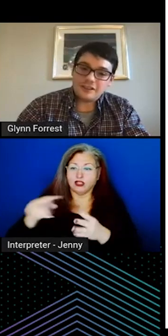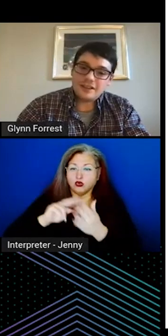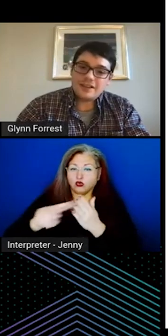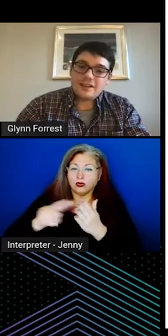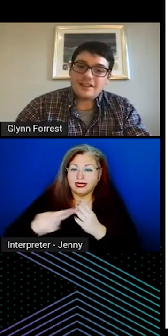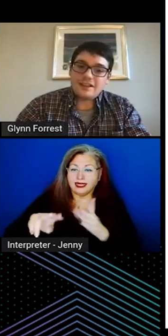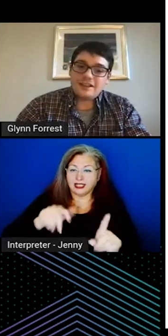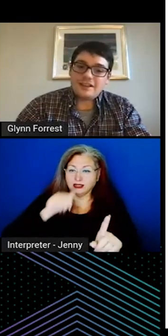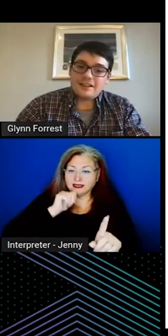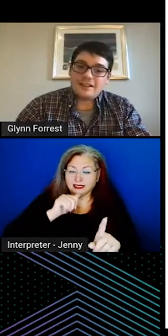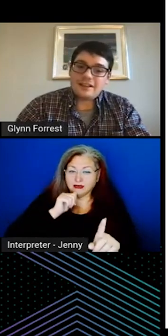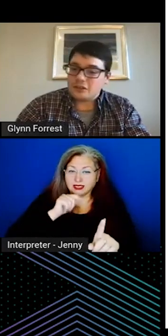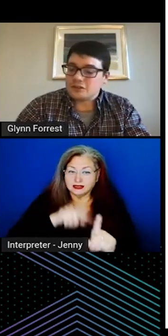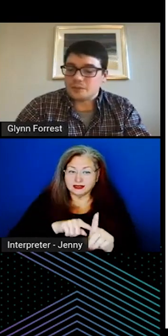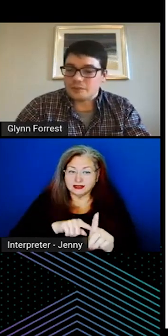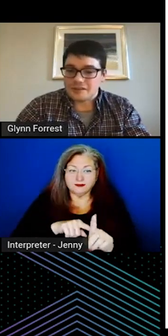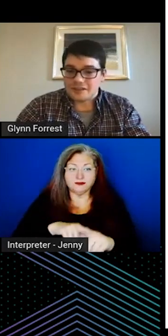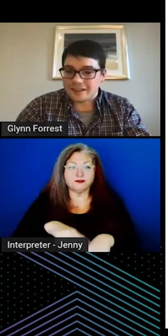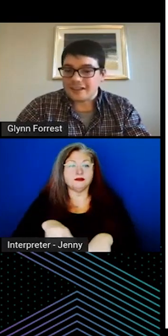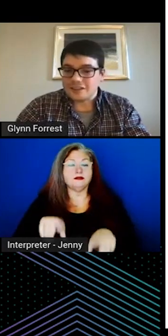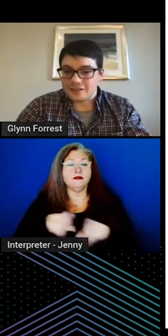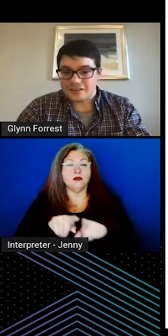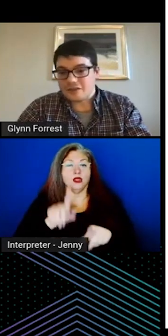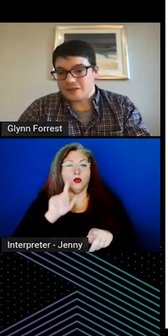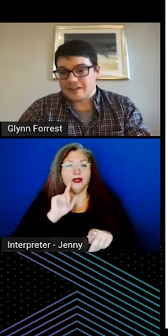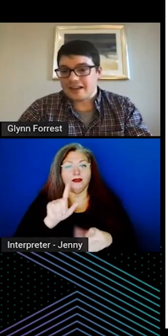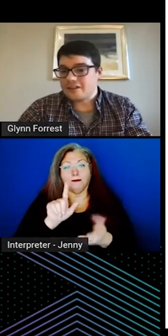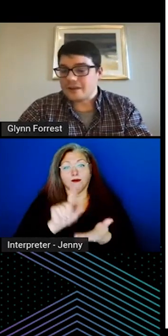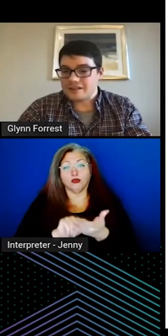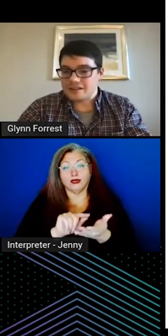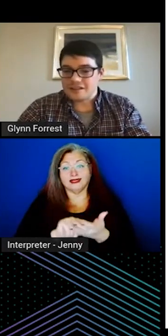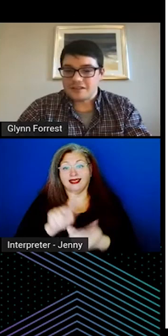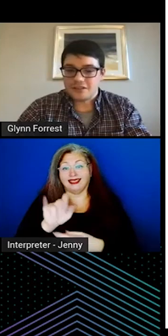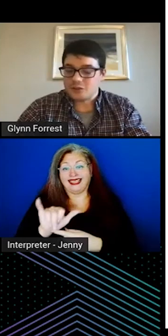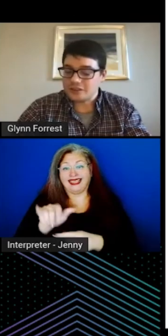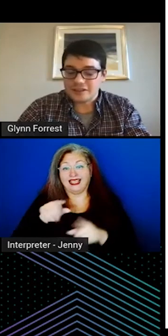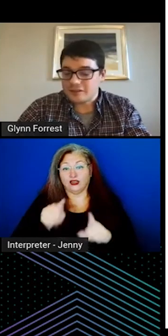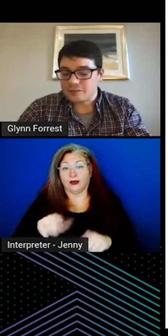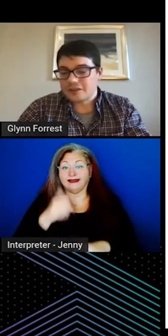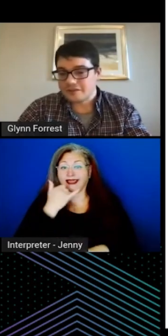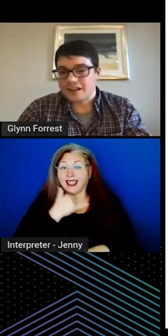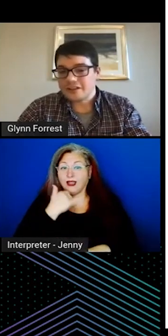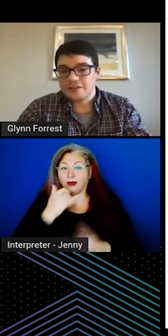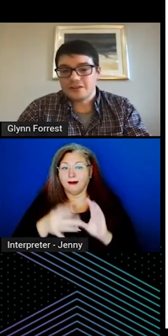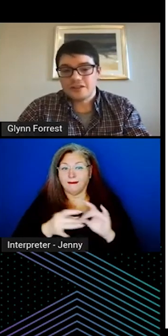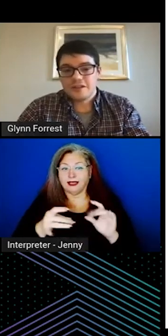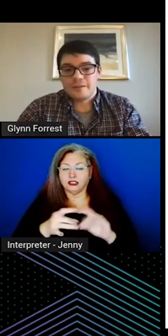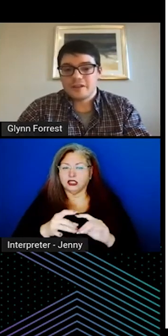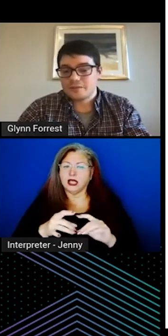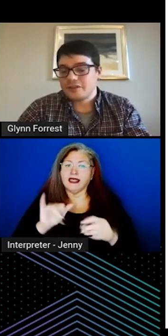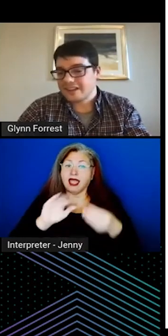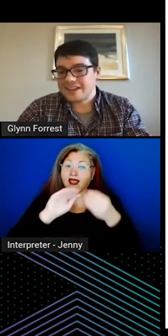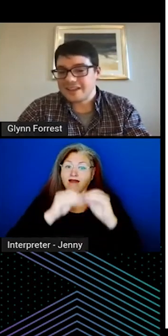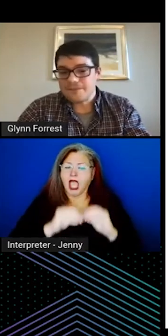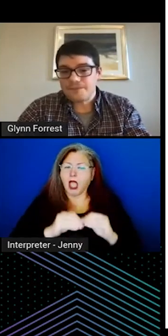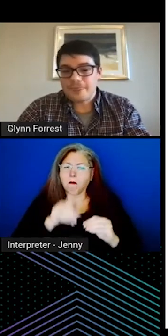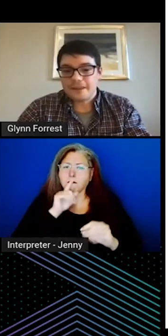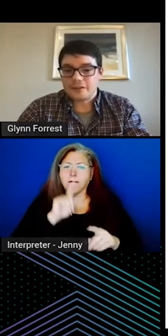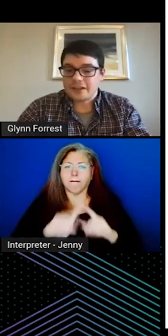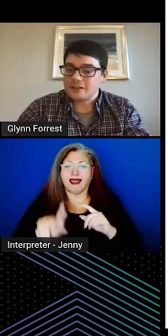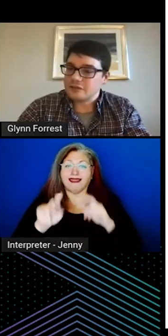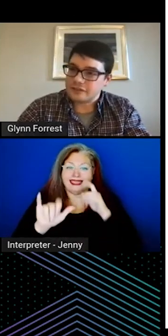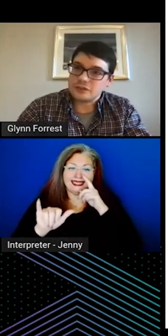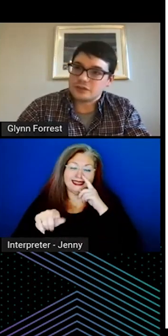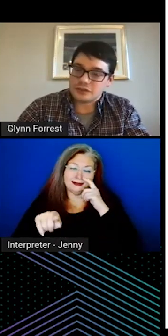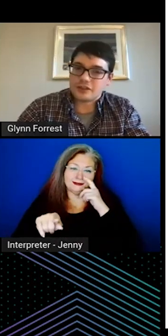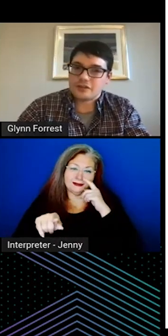Vault, and it also prints the keys of the secrets and the error messages. So it doesn't ever print the values, or does print the key. It